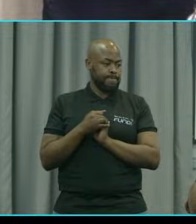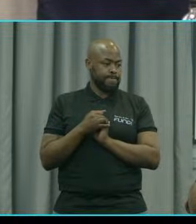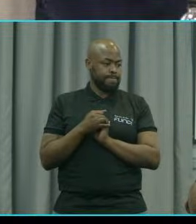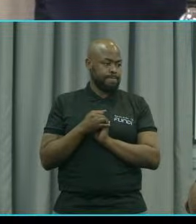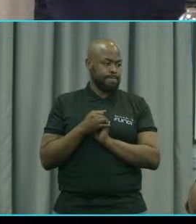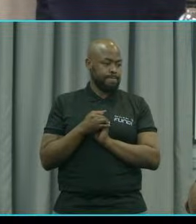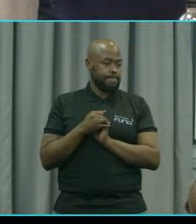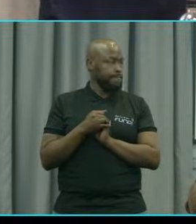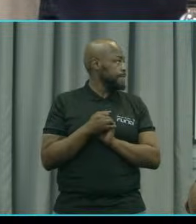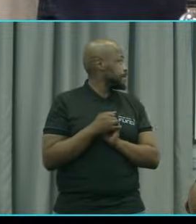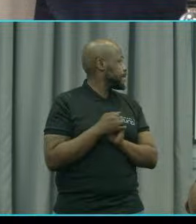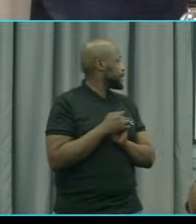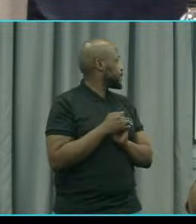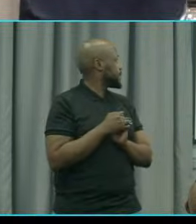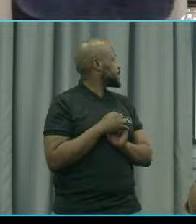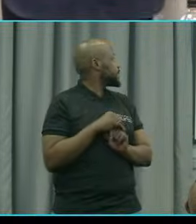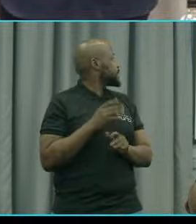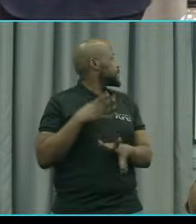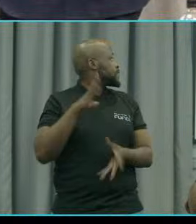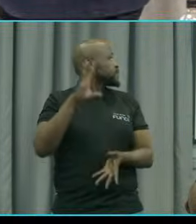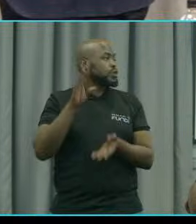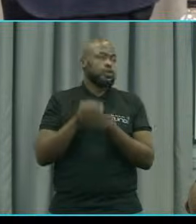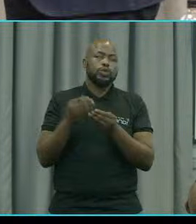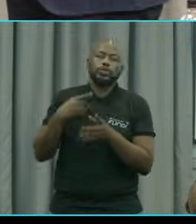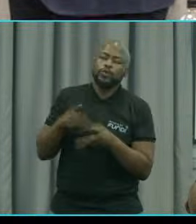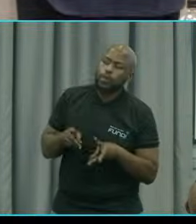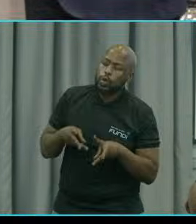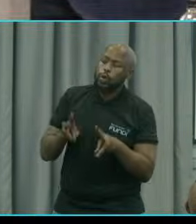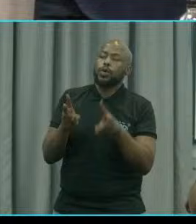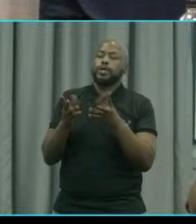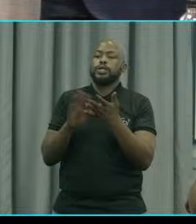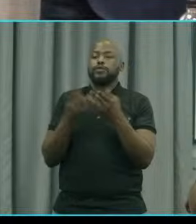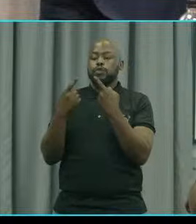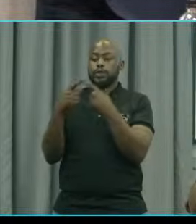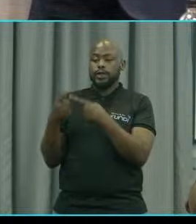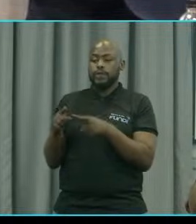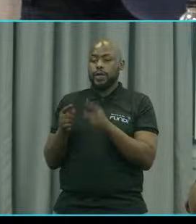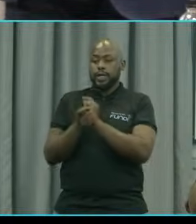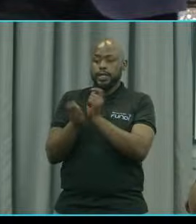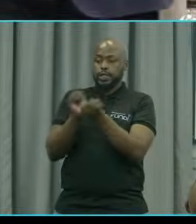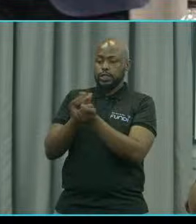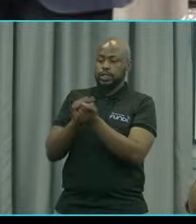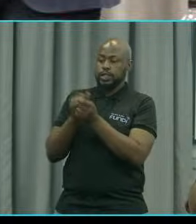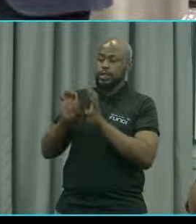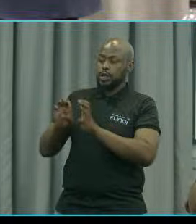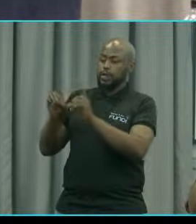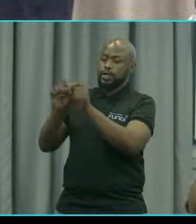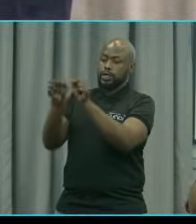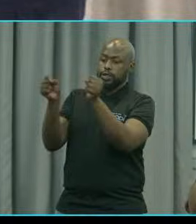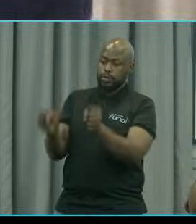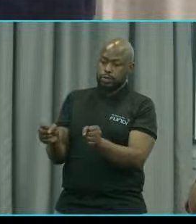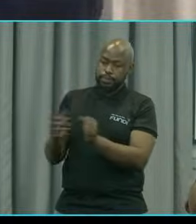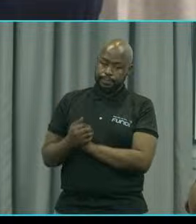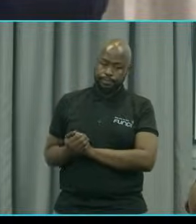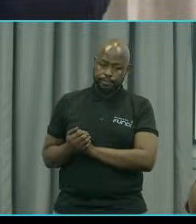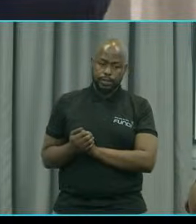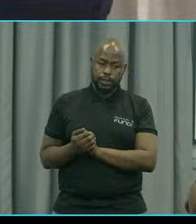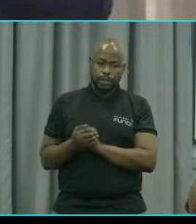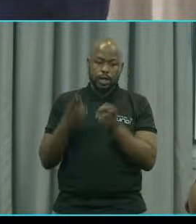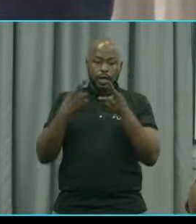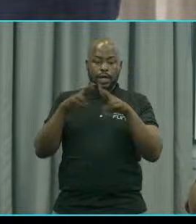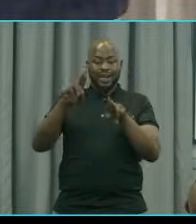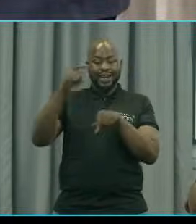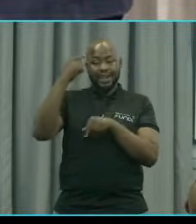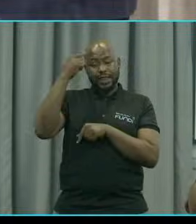Overarching conclusion in terms of professional development pathways for a differentiated and changing education system. The Rethink